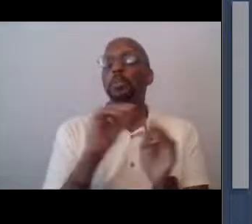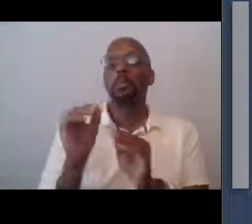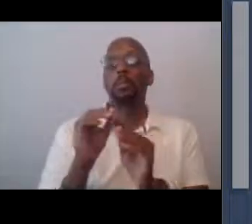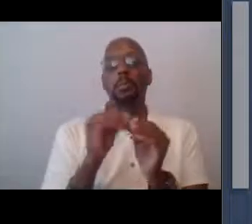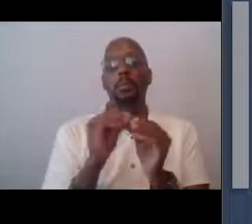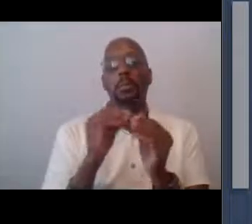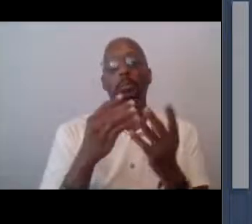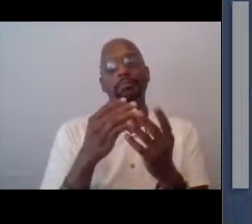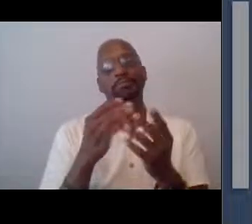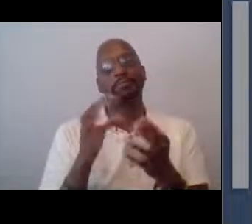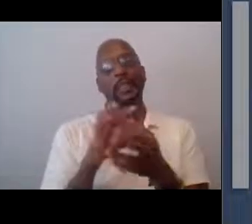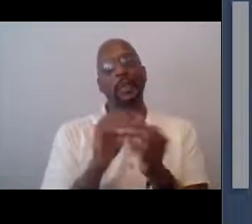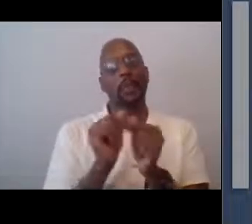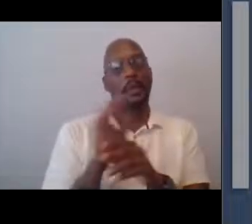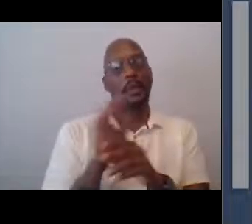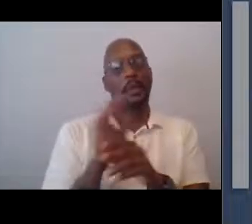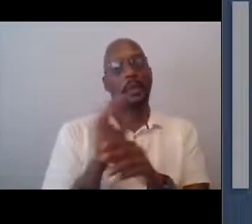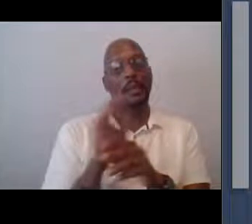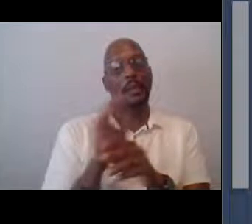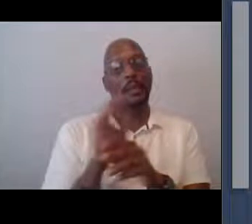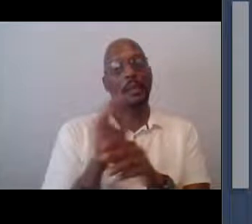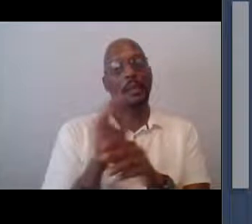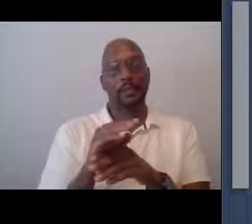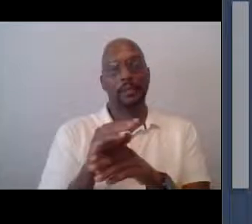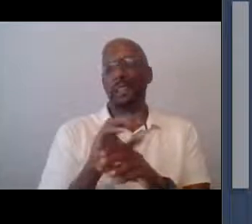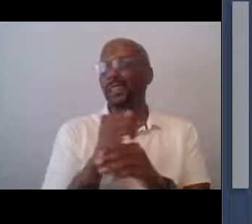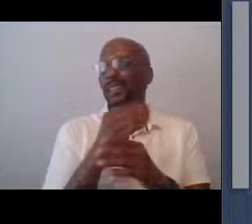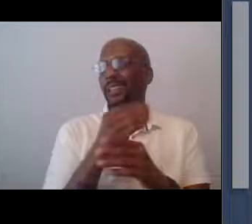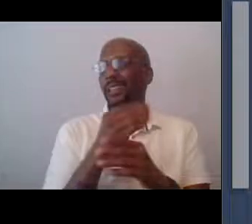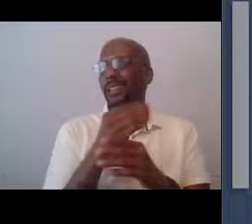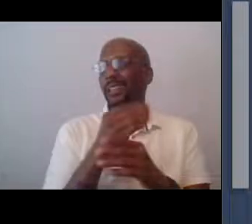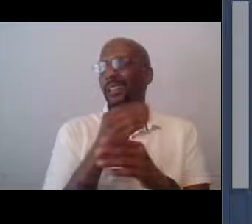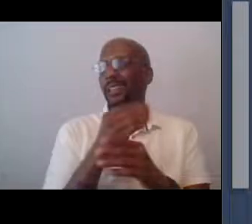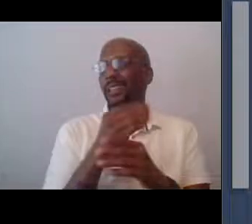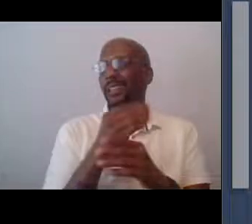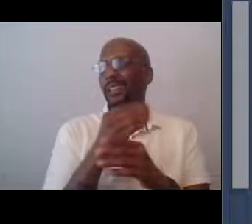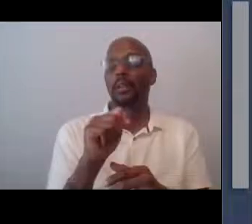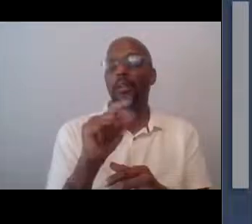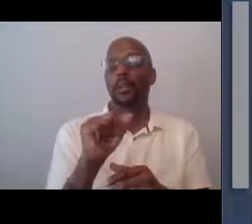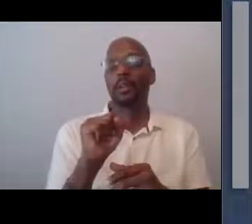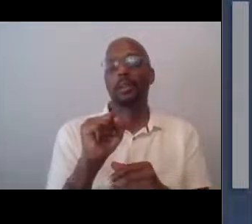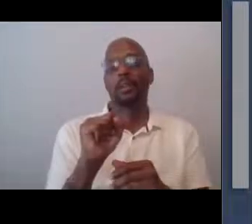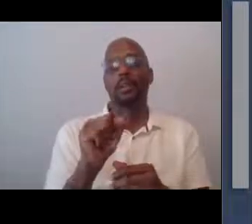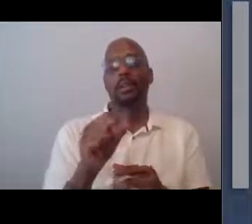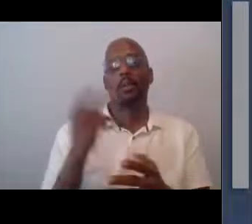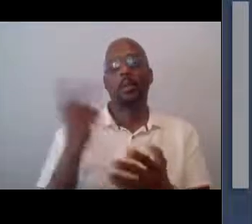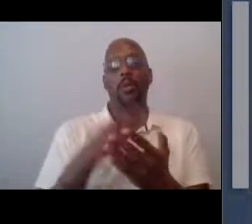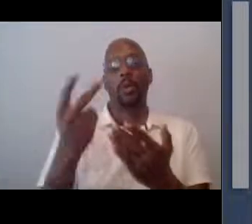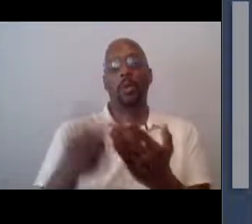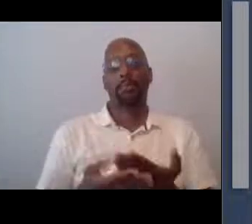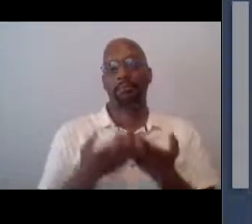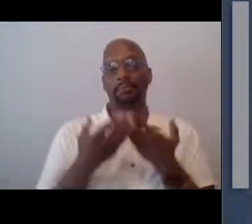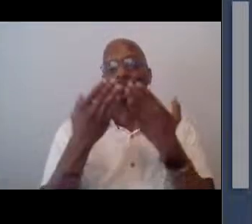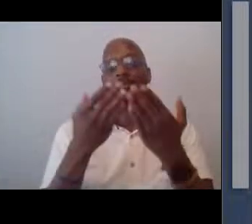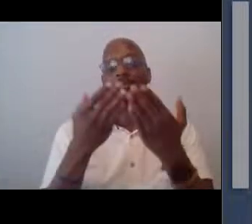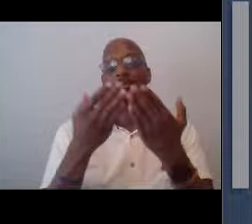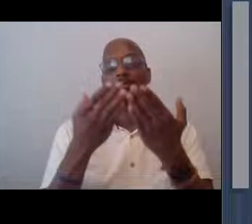industry, are any grant programs being proposed that would help those small businesses with